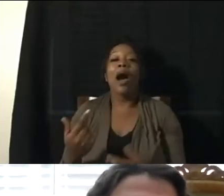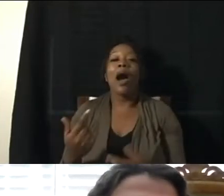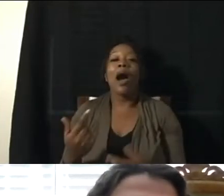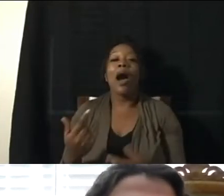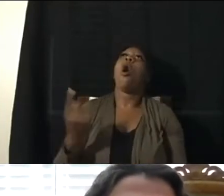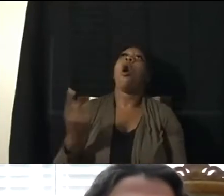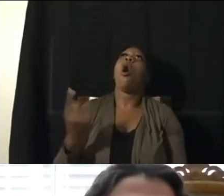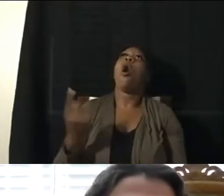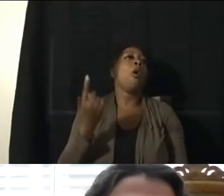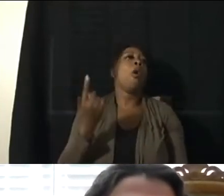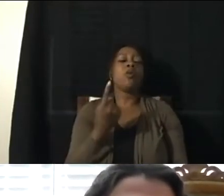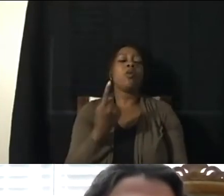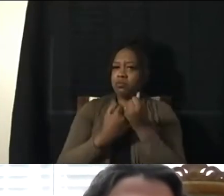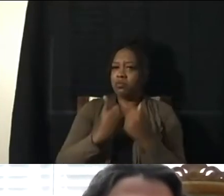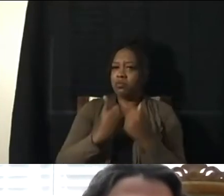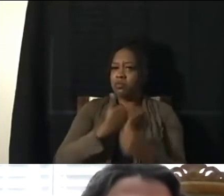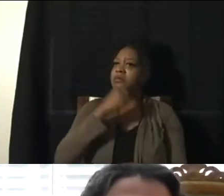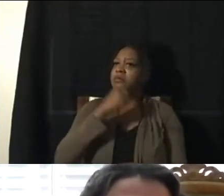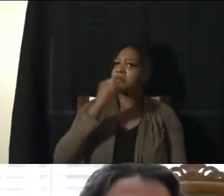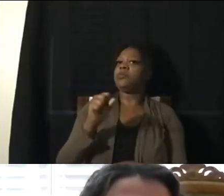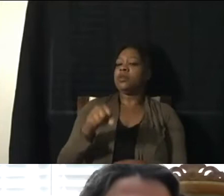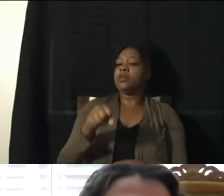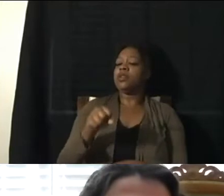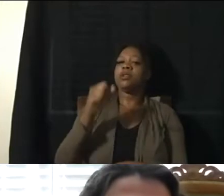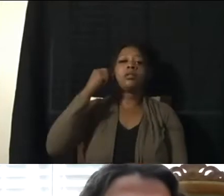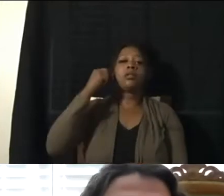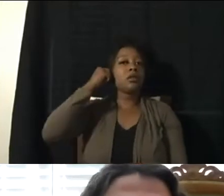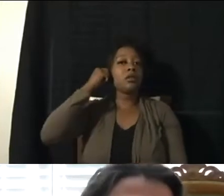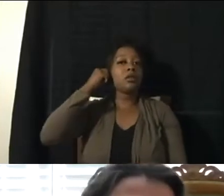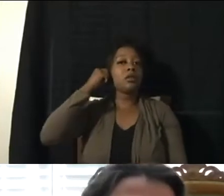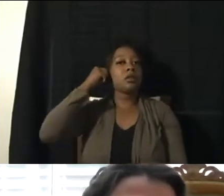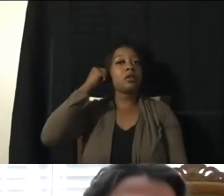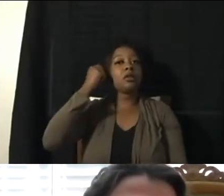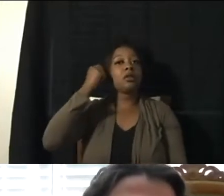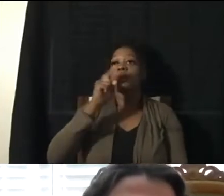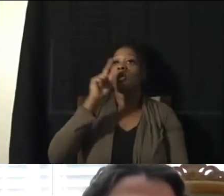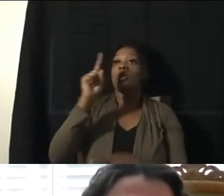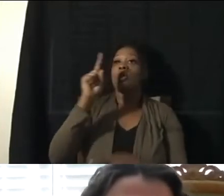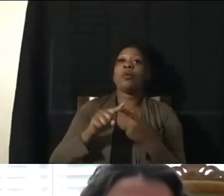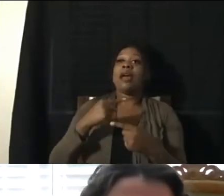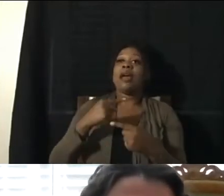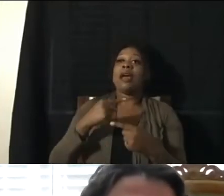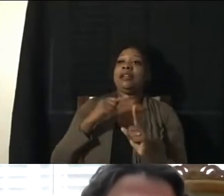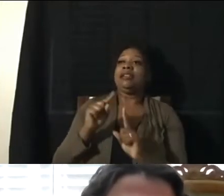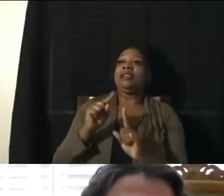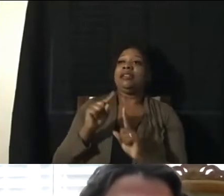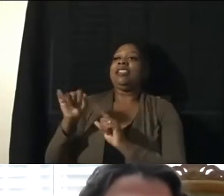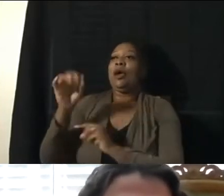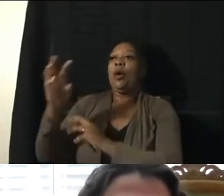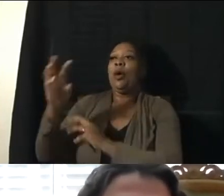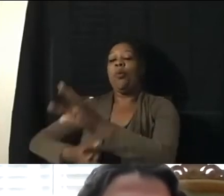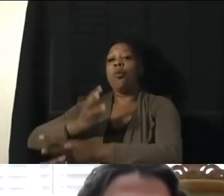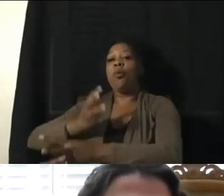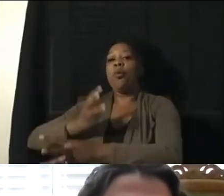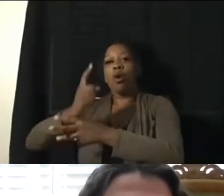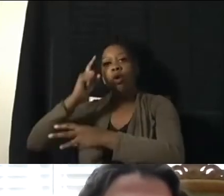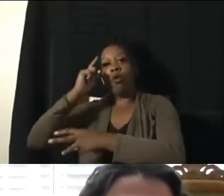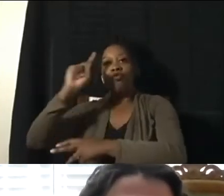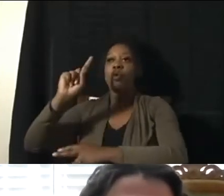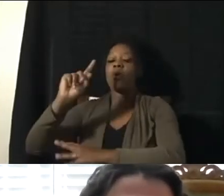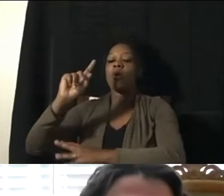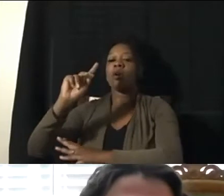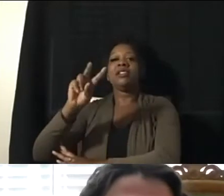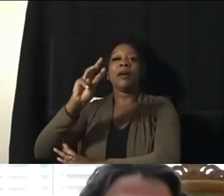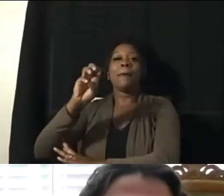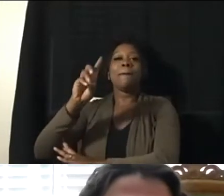start getting into the world of media, and I think it was something that was spoken about in the last panel,